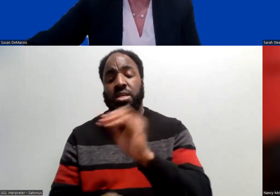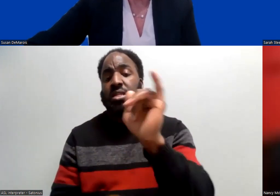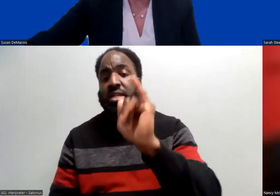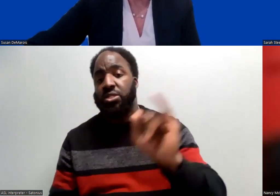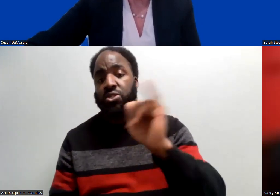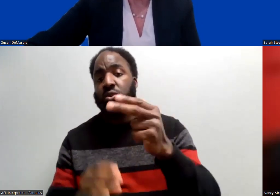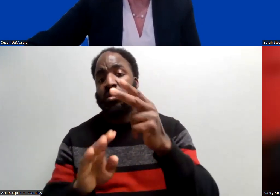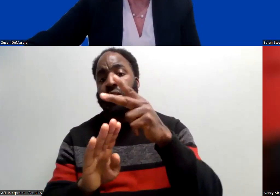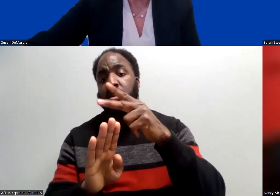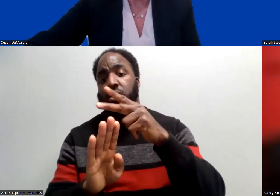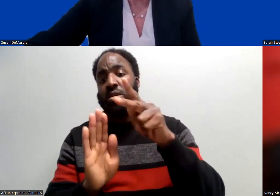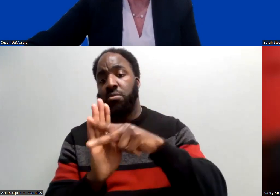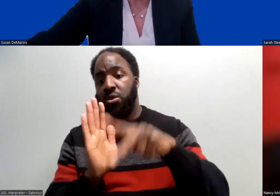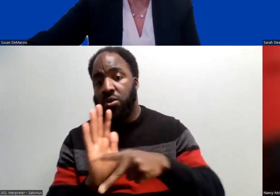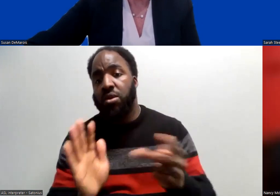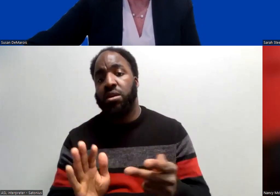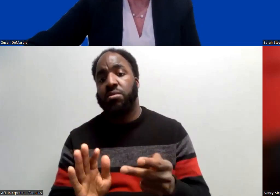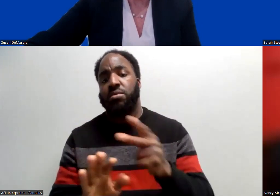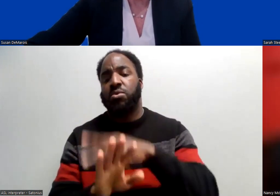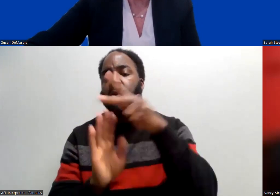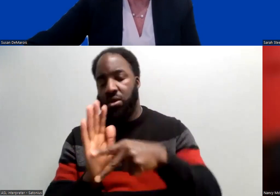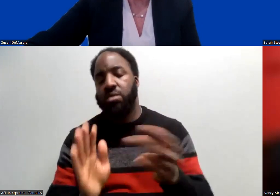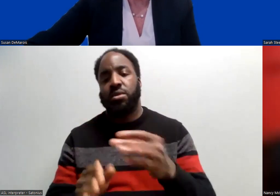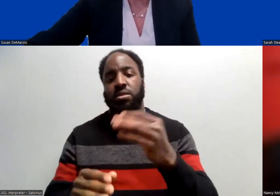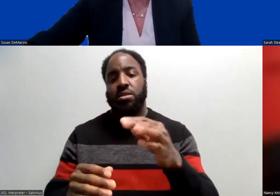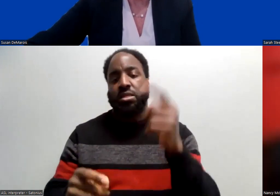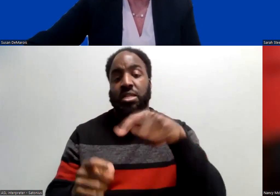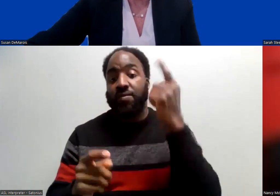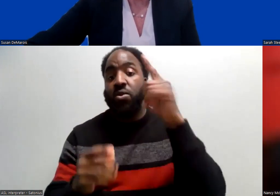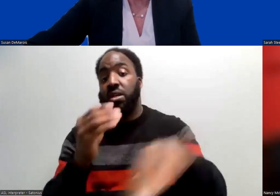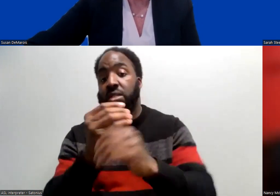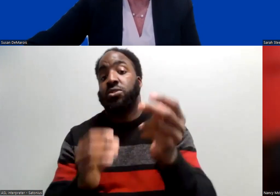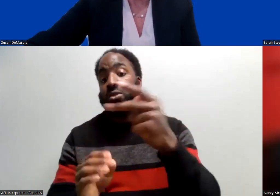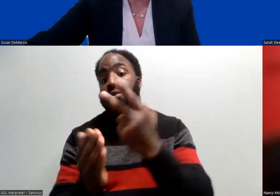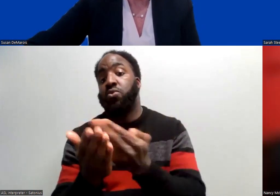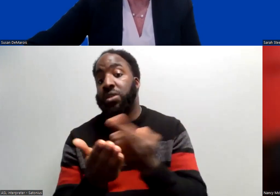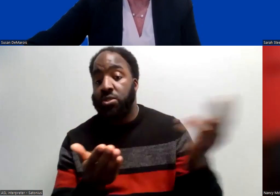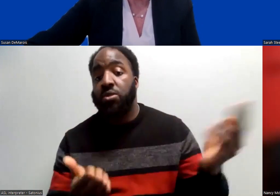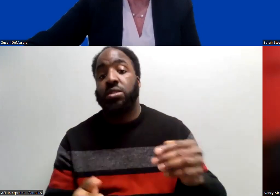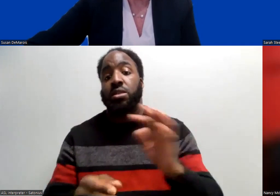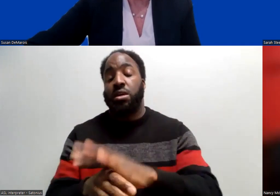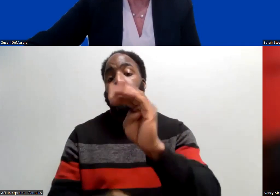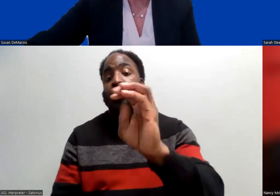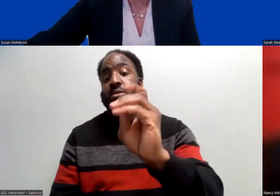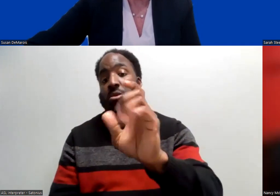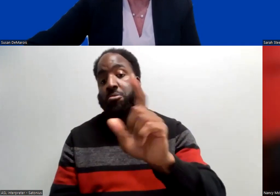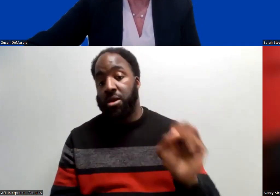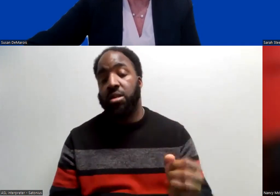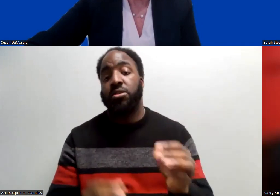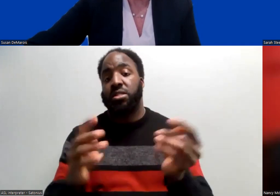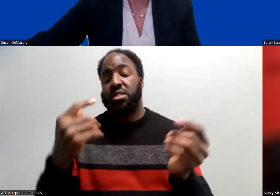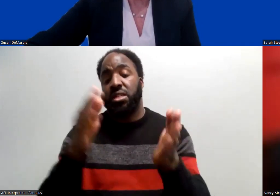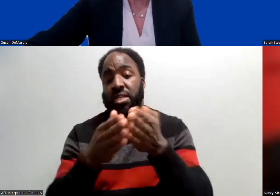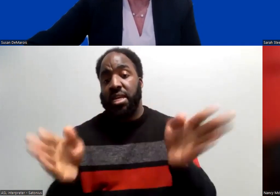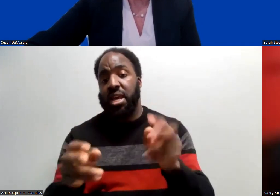programming, understanding the need for additional research on financial models, the actuarial studies, the gap analysis that